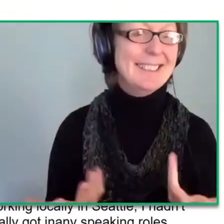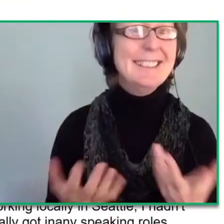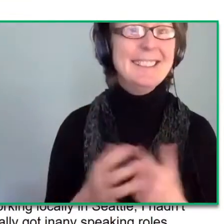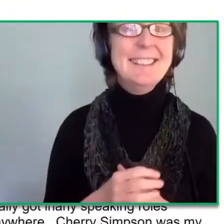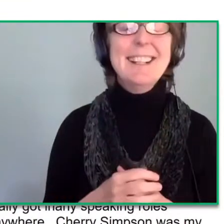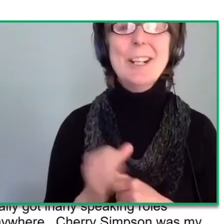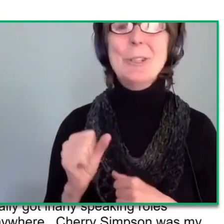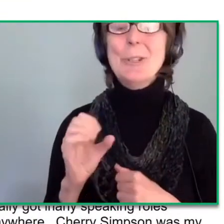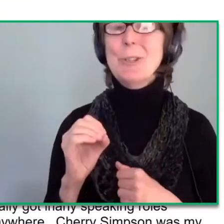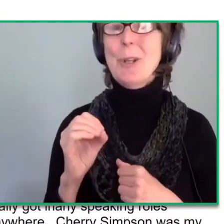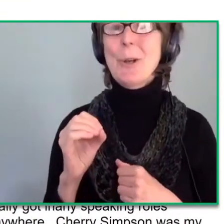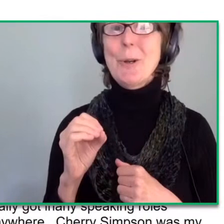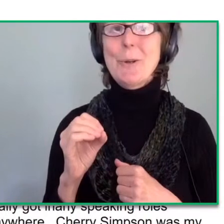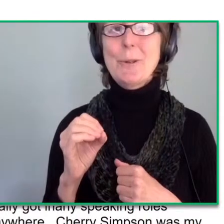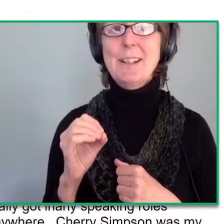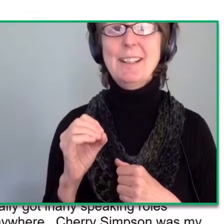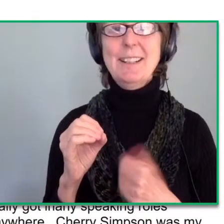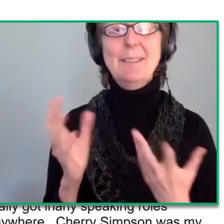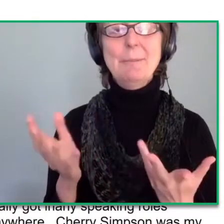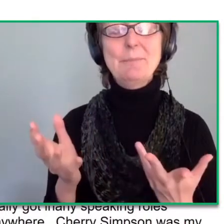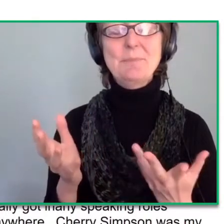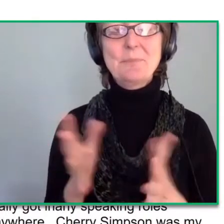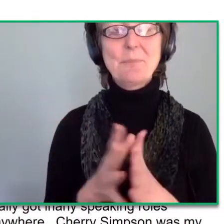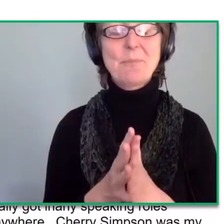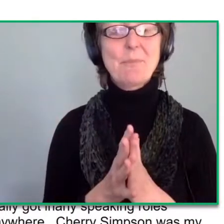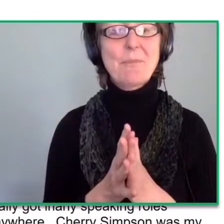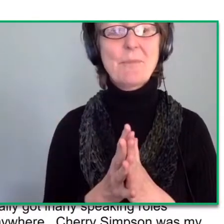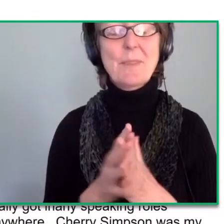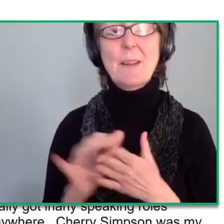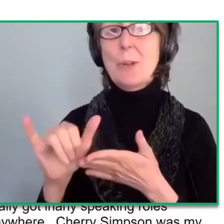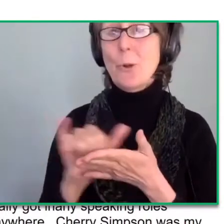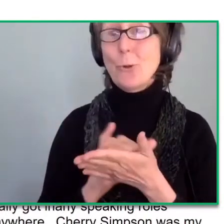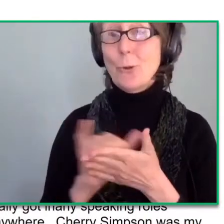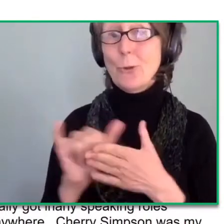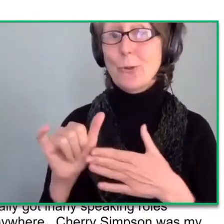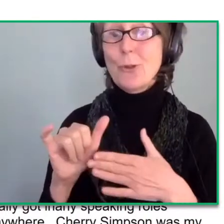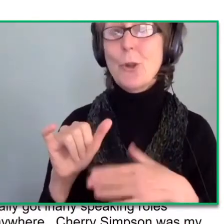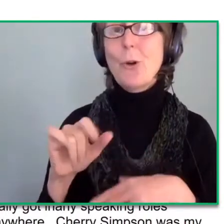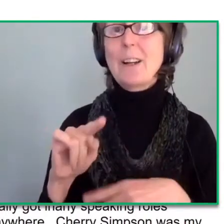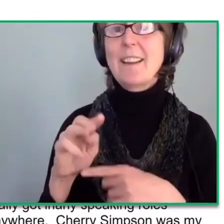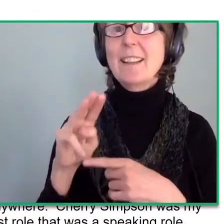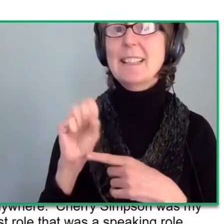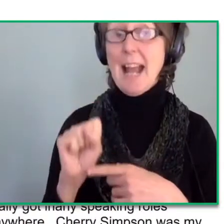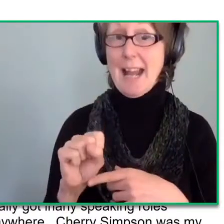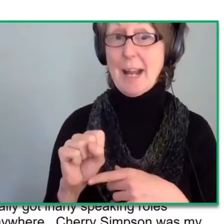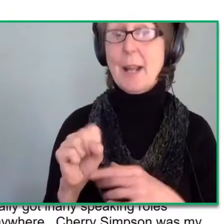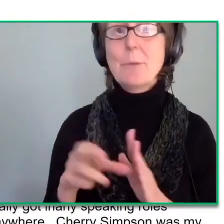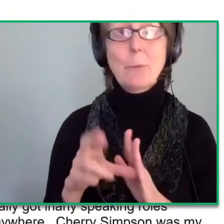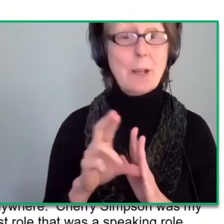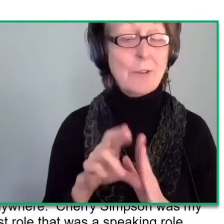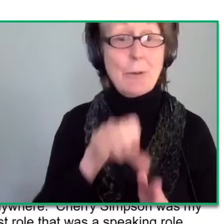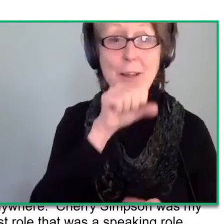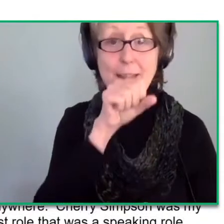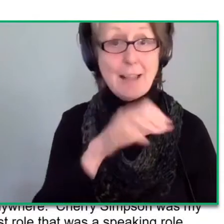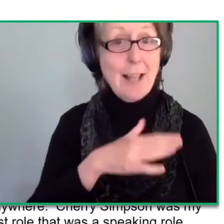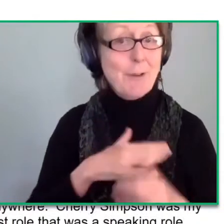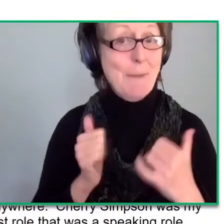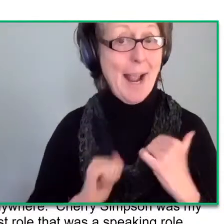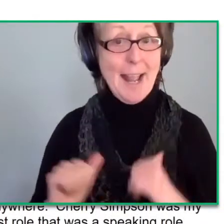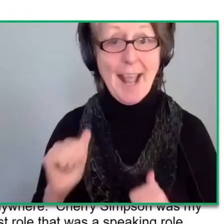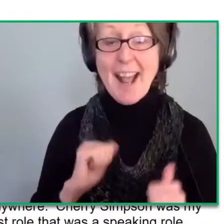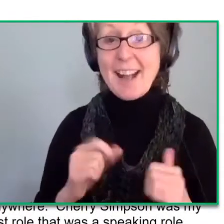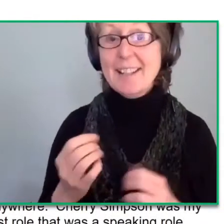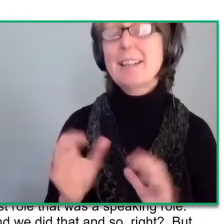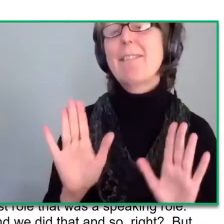so, right, but New York Times reviews it and loves my act, loved it, and gave us